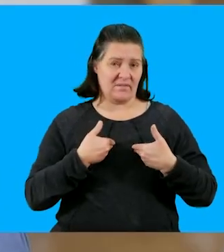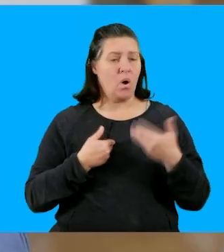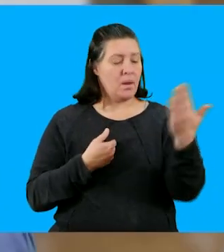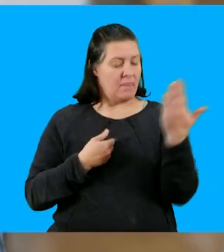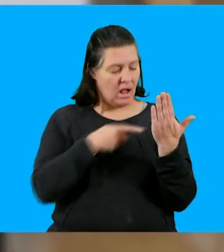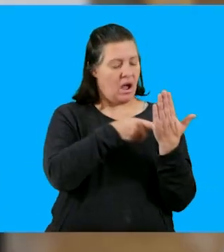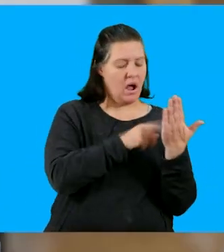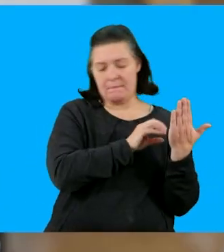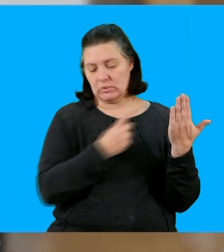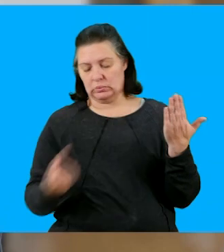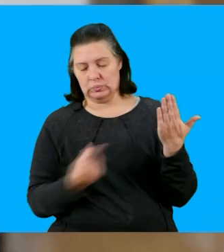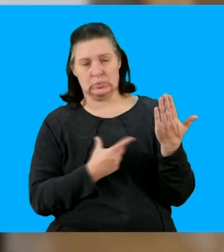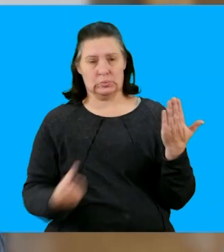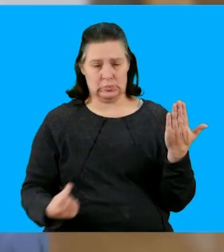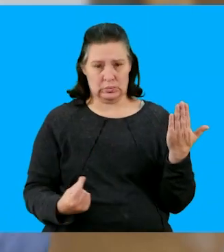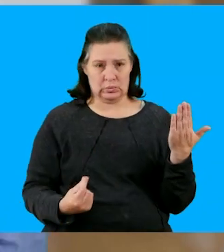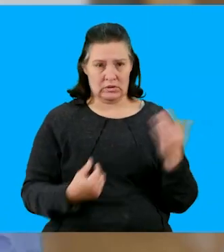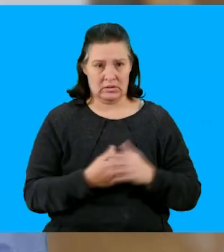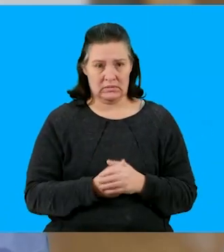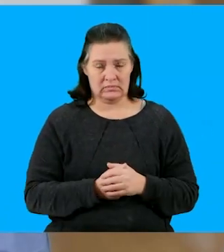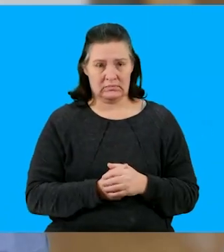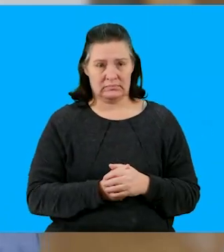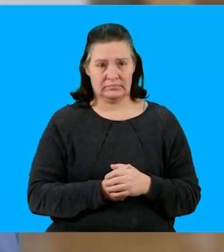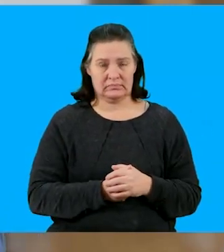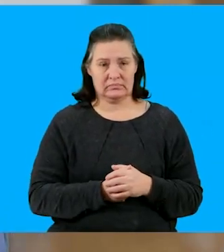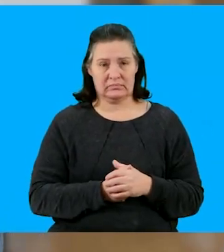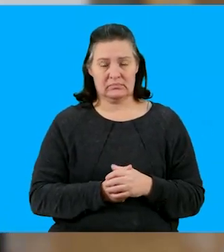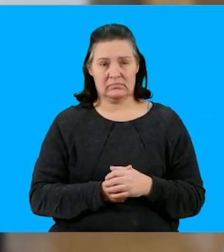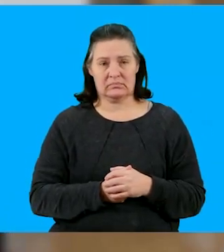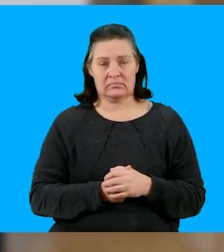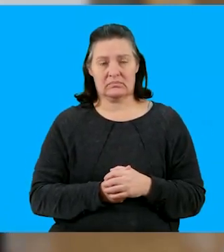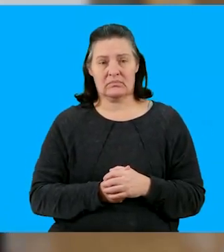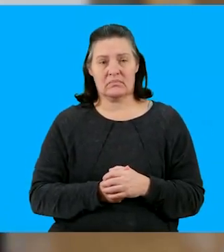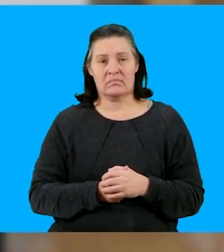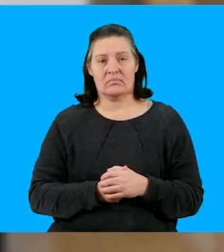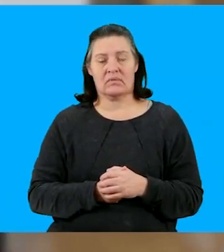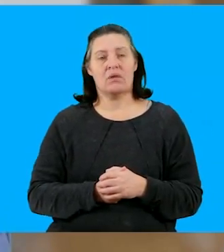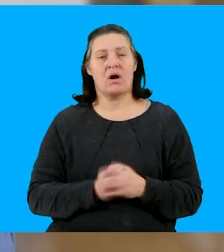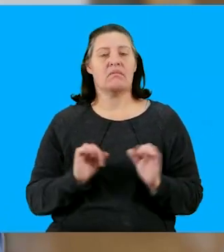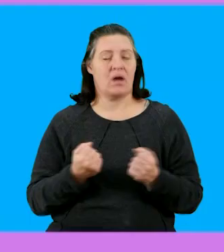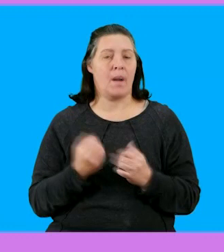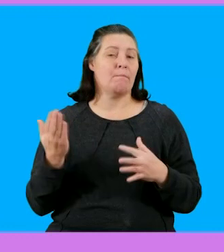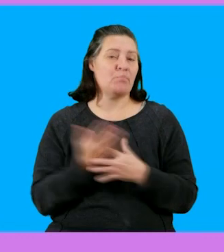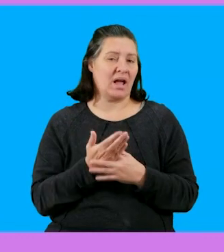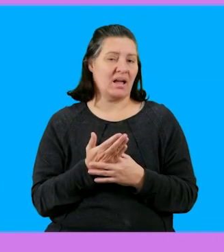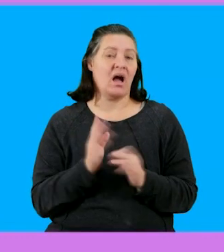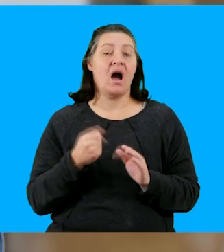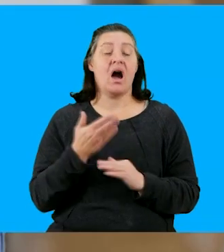presented on the bank fee statement or table, and I applied that to my question. Okay, let